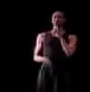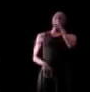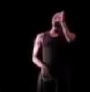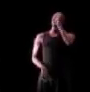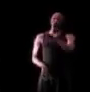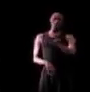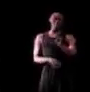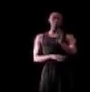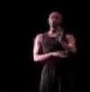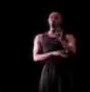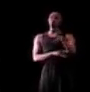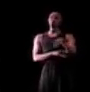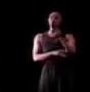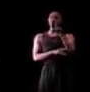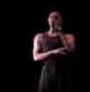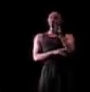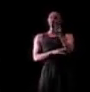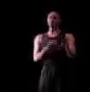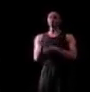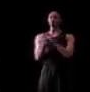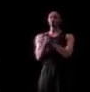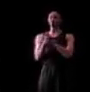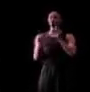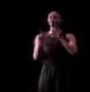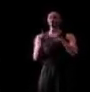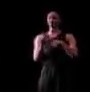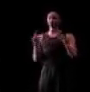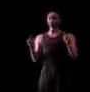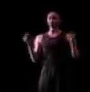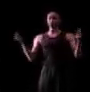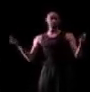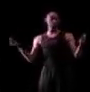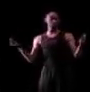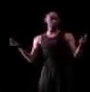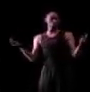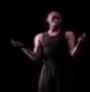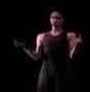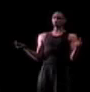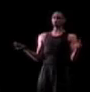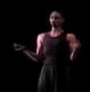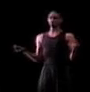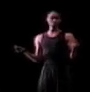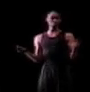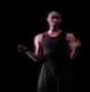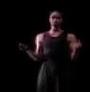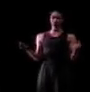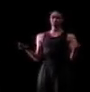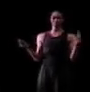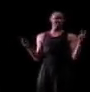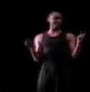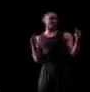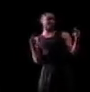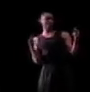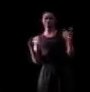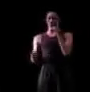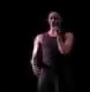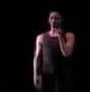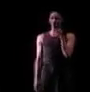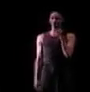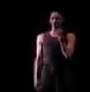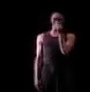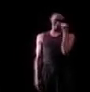law. Ba-la-la-la-la law. The sheriff rousted them out of their bed at 2 a.m. in